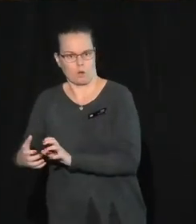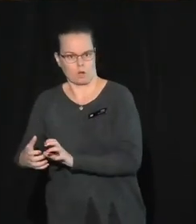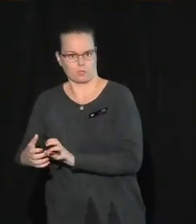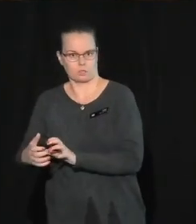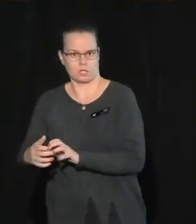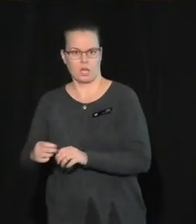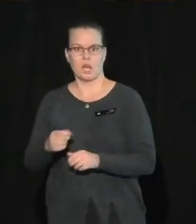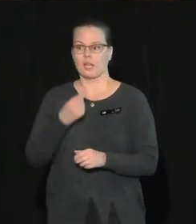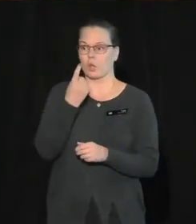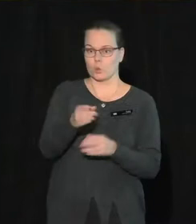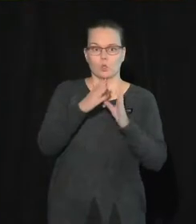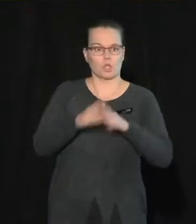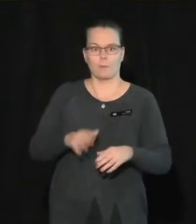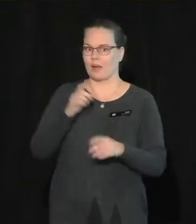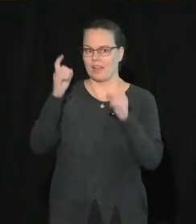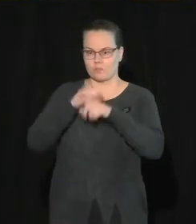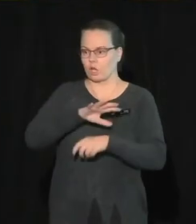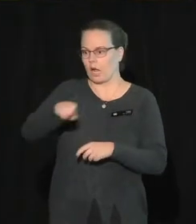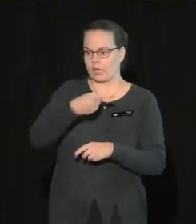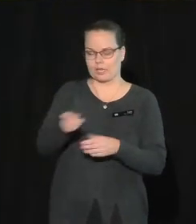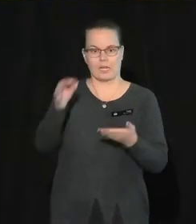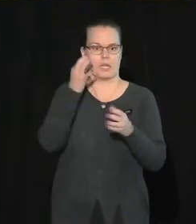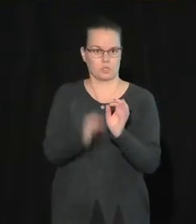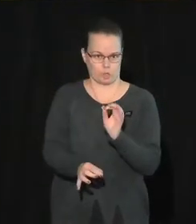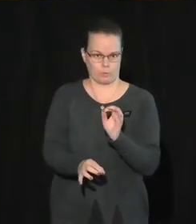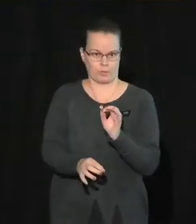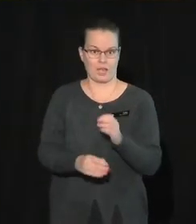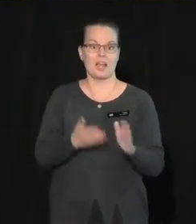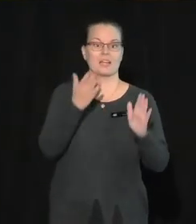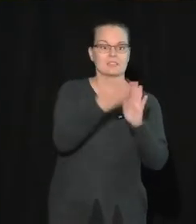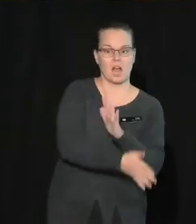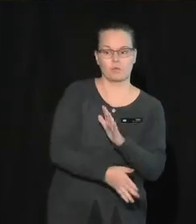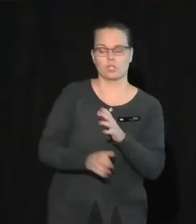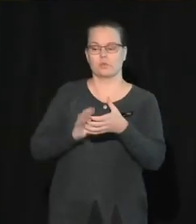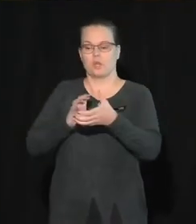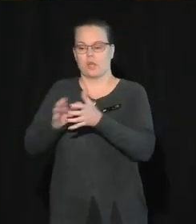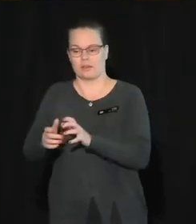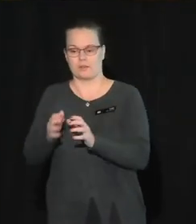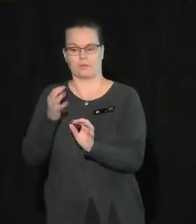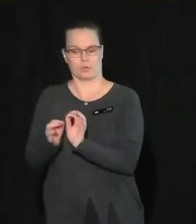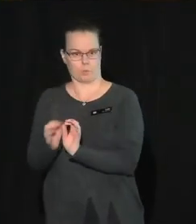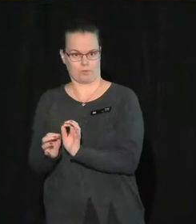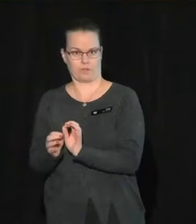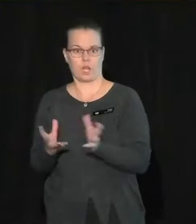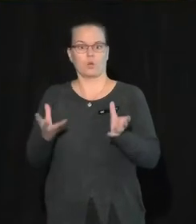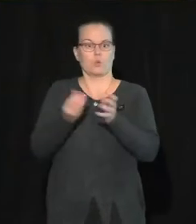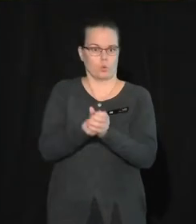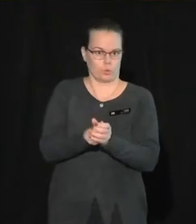important, that goes hand in hand with accessibility. So the equation that we wanted to, and we are